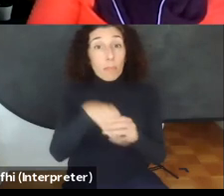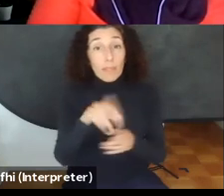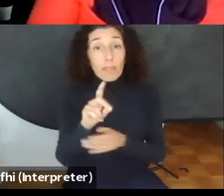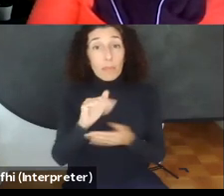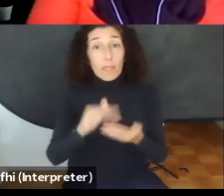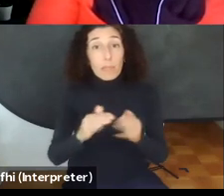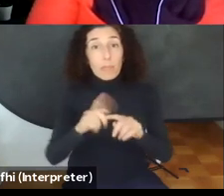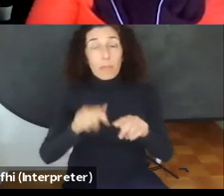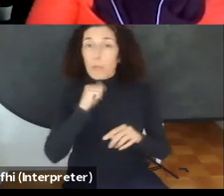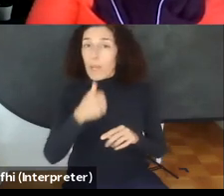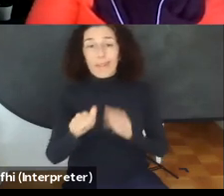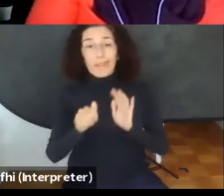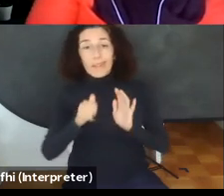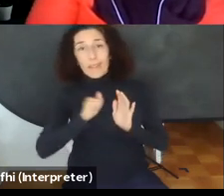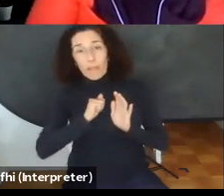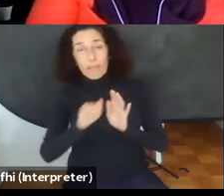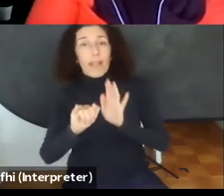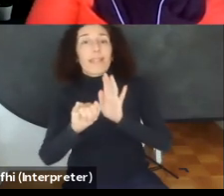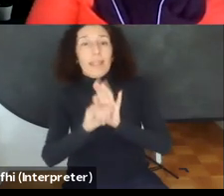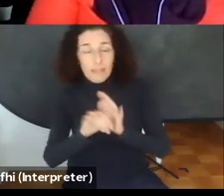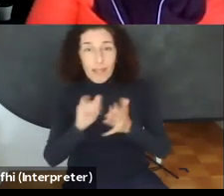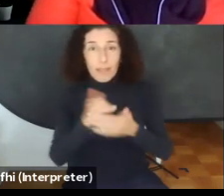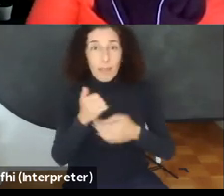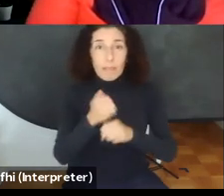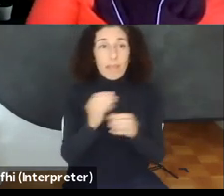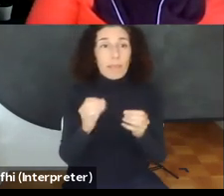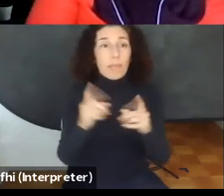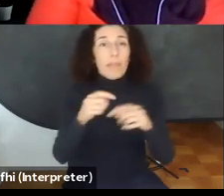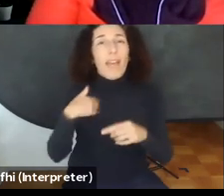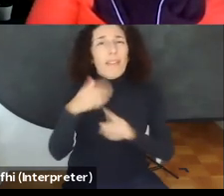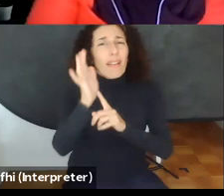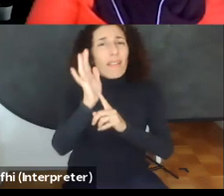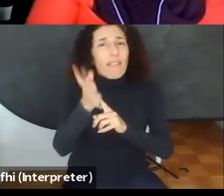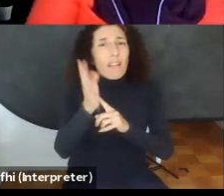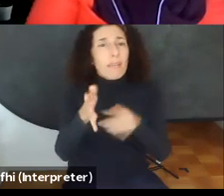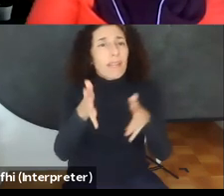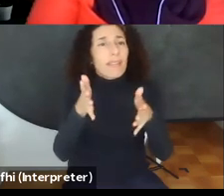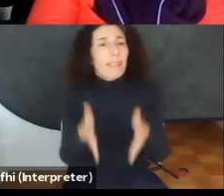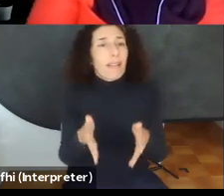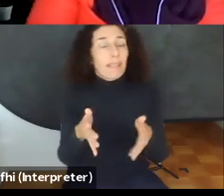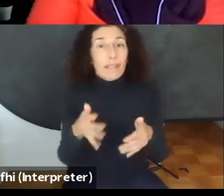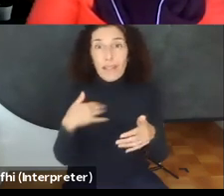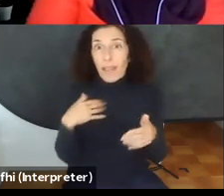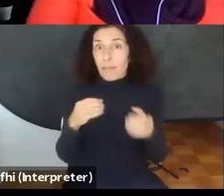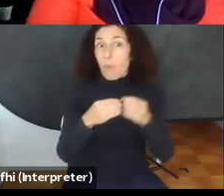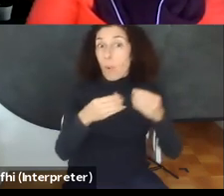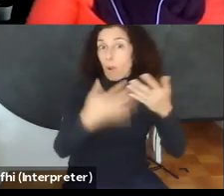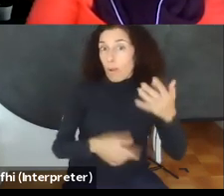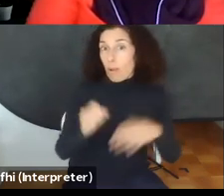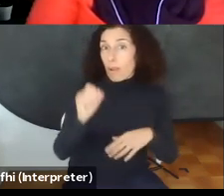also complicates things greatly. We have just about five more minutes, and I have more than five more minutes of questions, but I'm